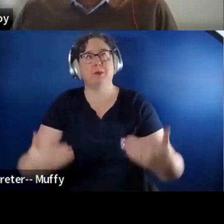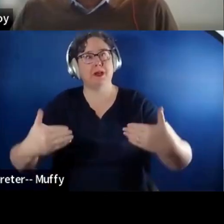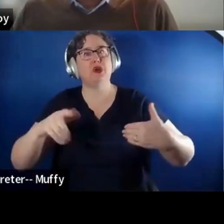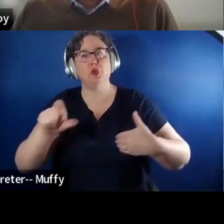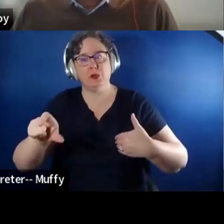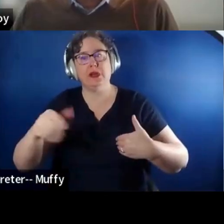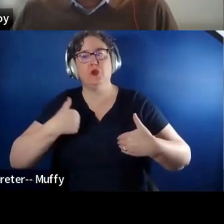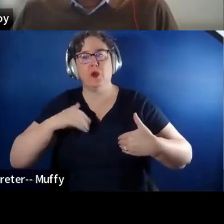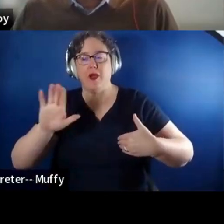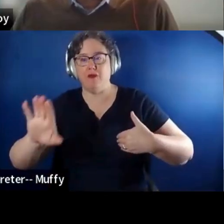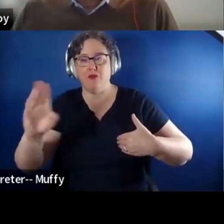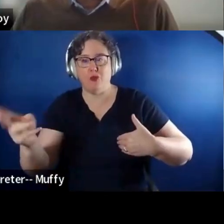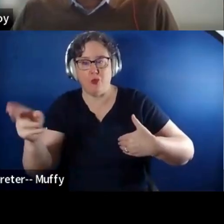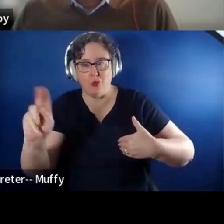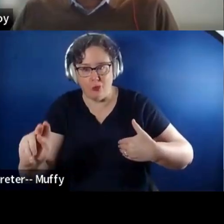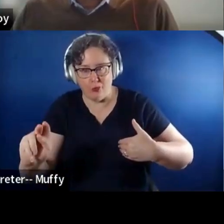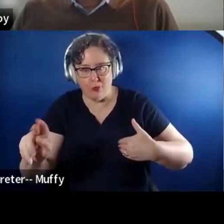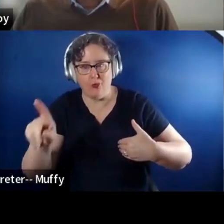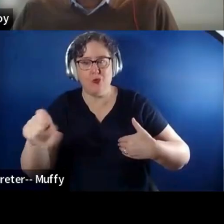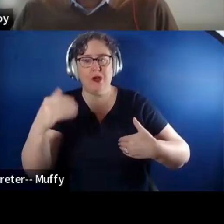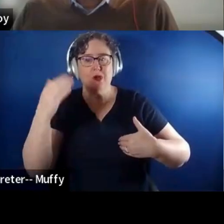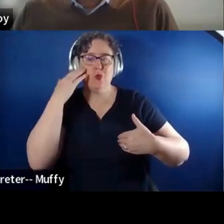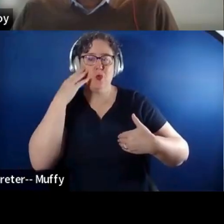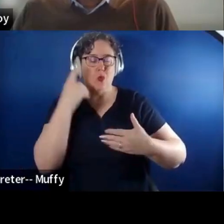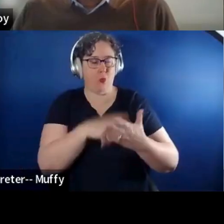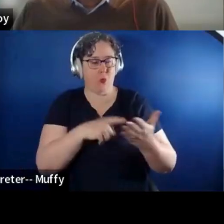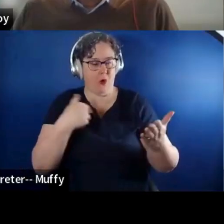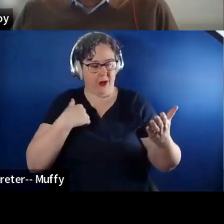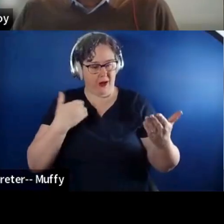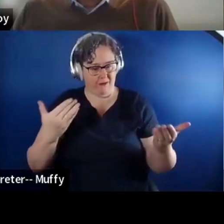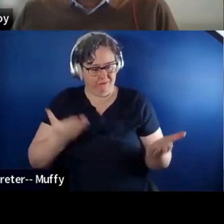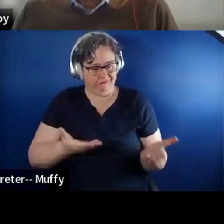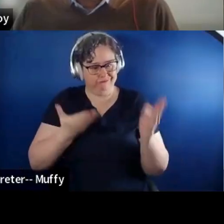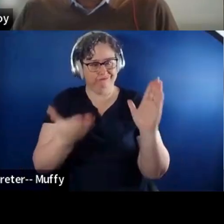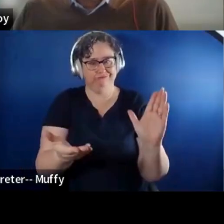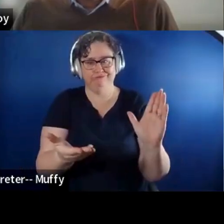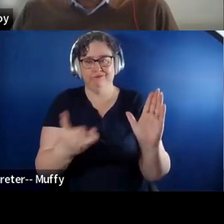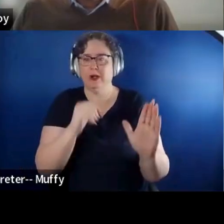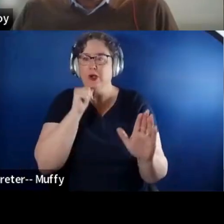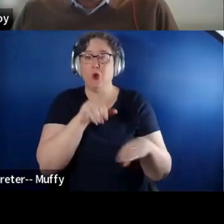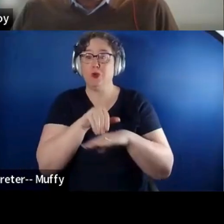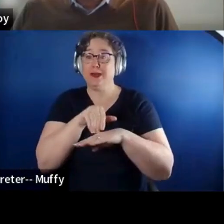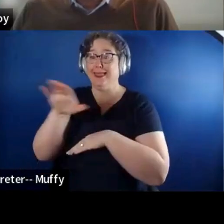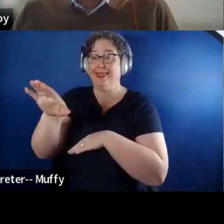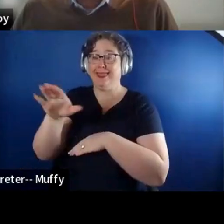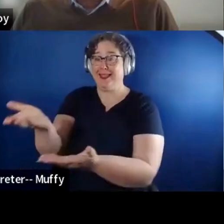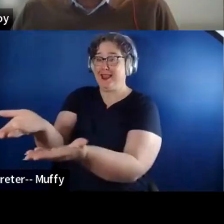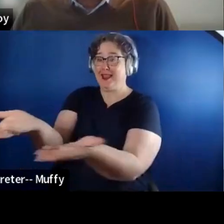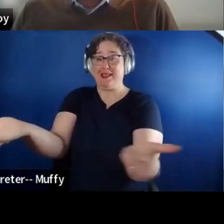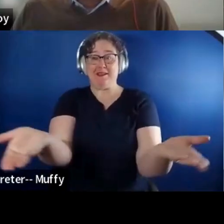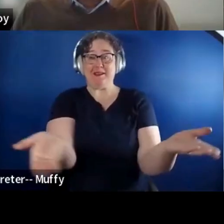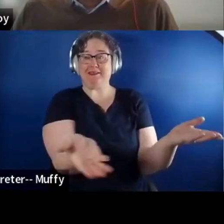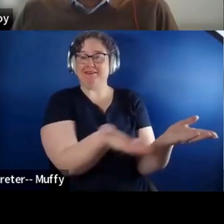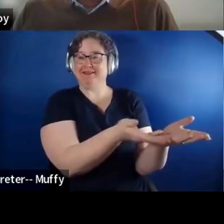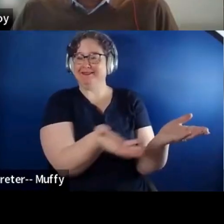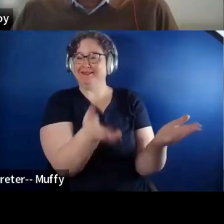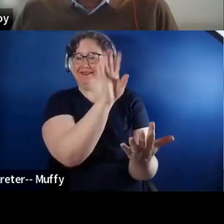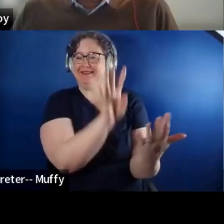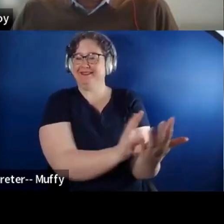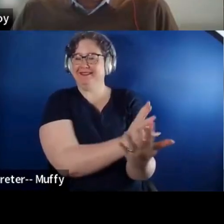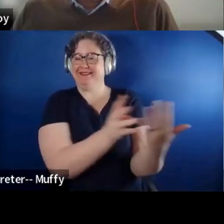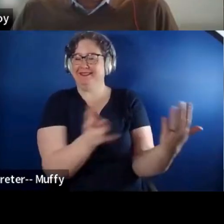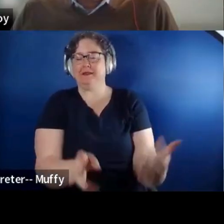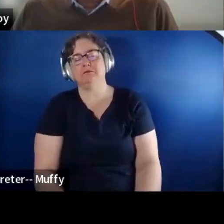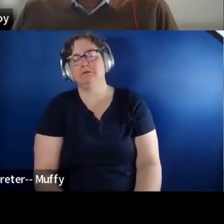what you have to offer. I wouldn't, as much as possible, don't just send it to people and say, here you go, these are the options. You're going to have to customize